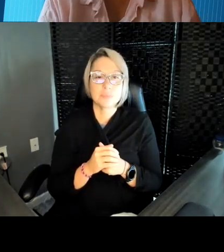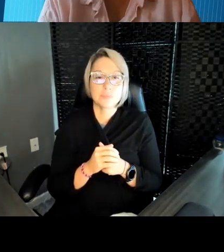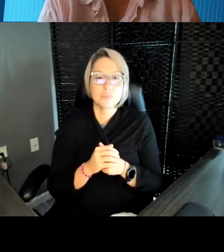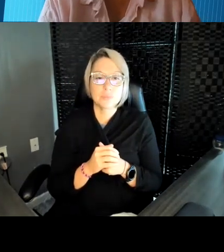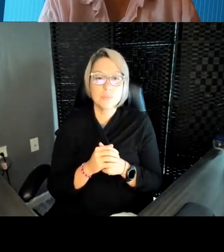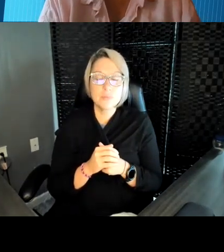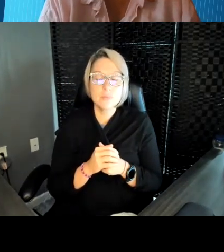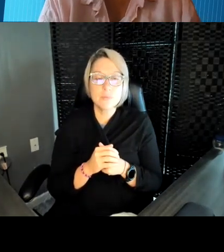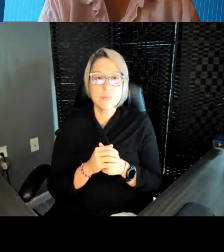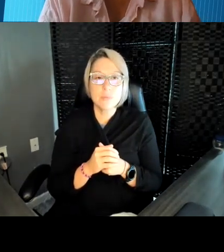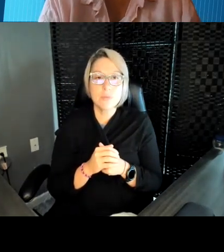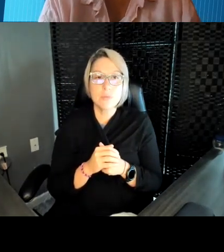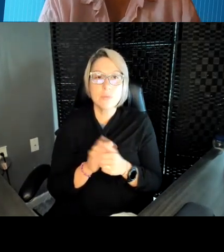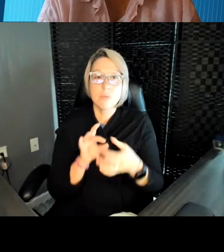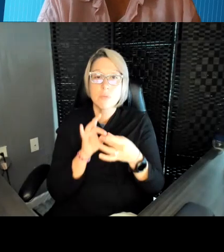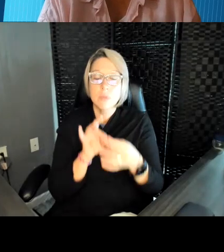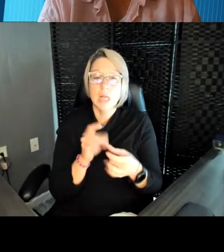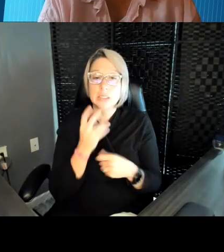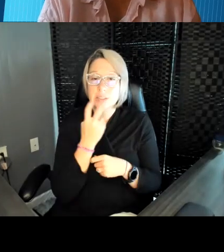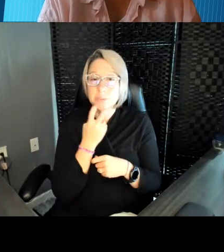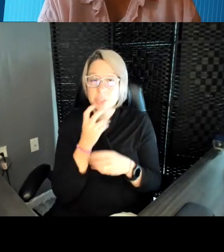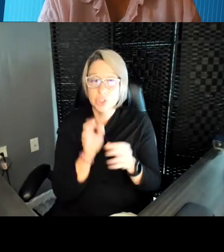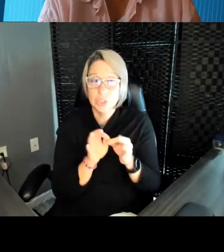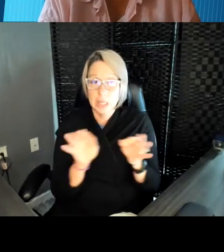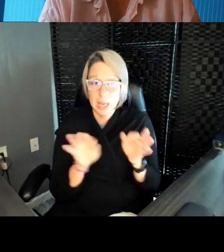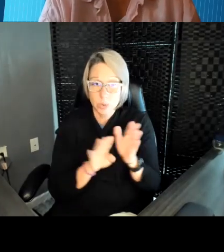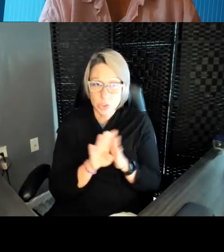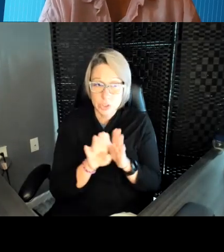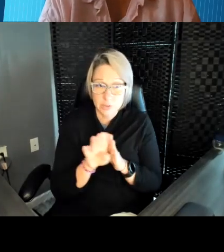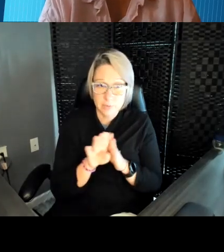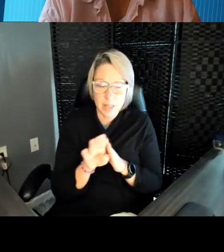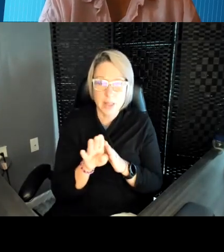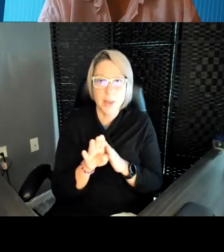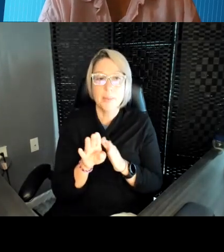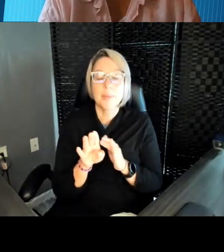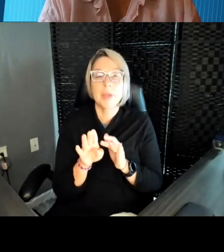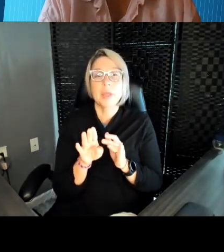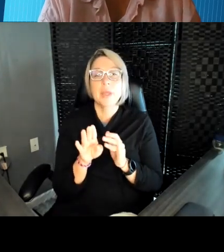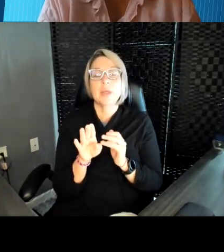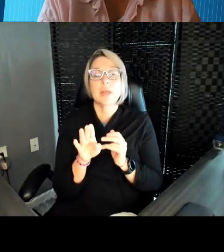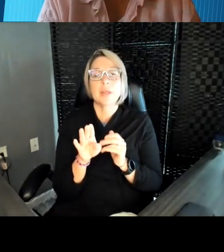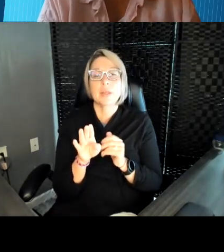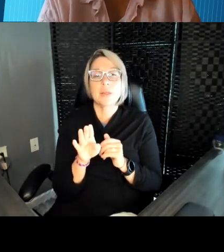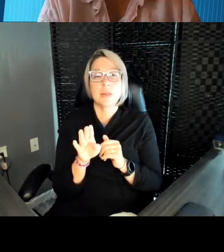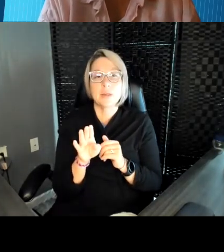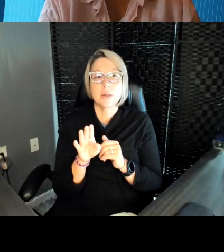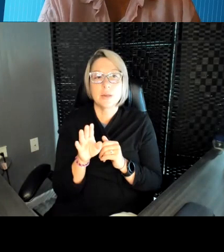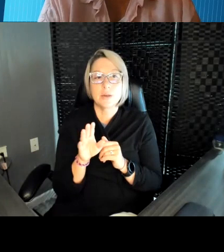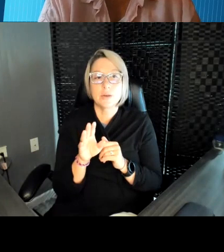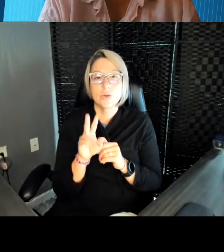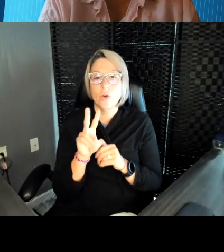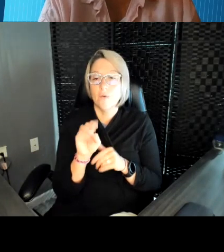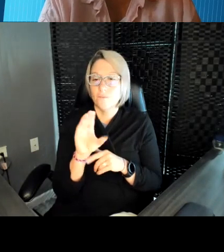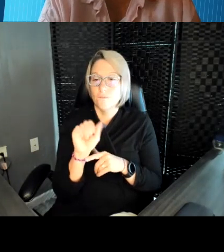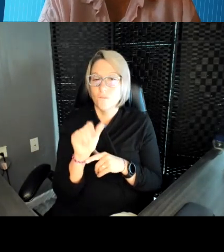to speech and language development. So you start to hear that whole thing about vocal play, what's